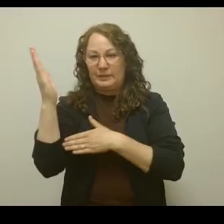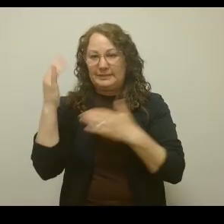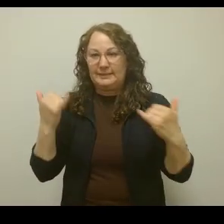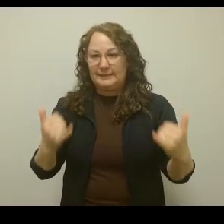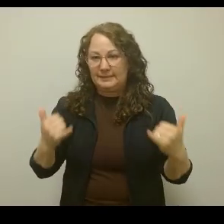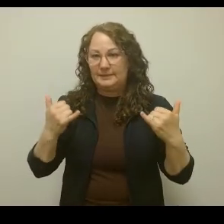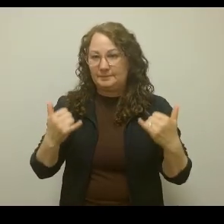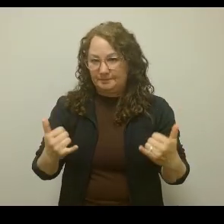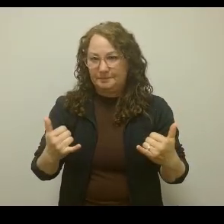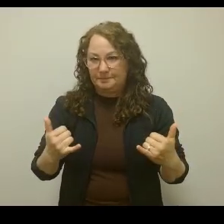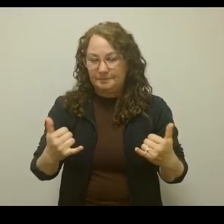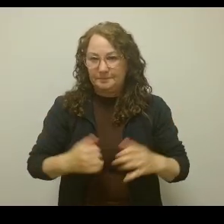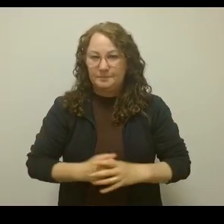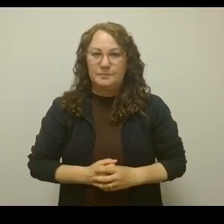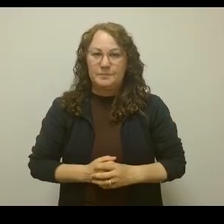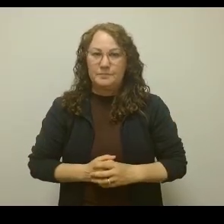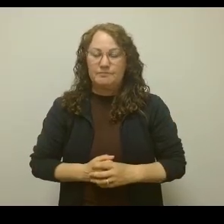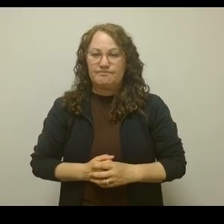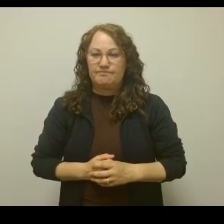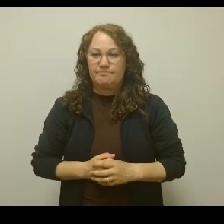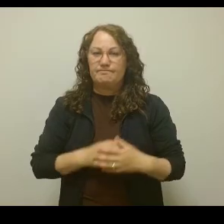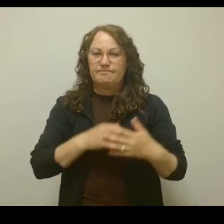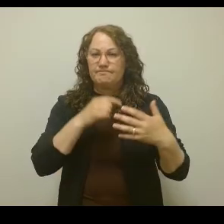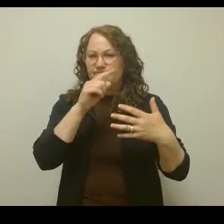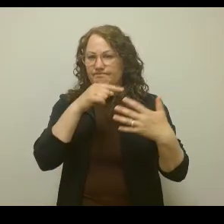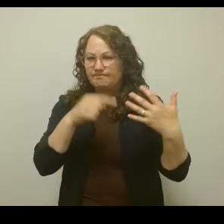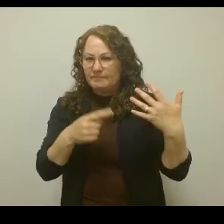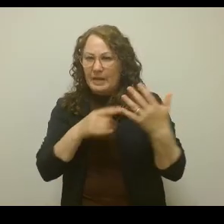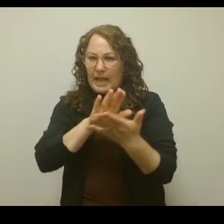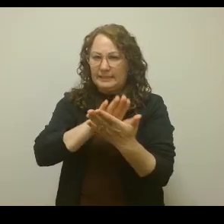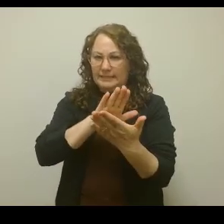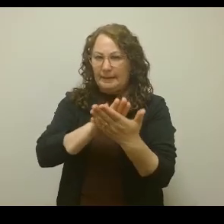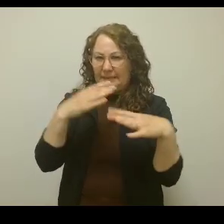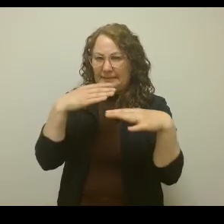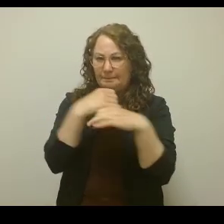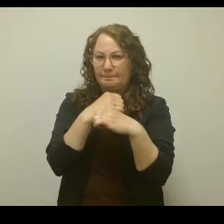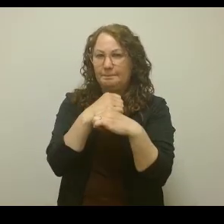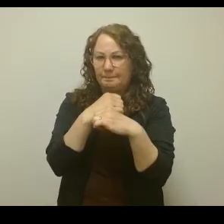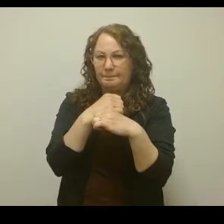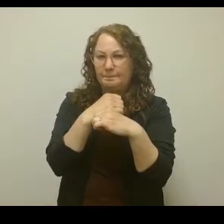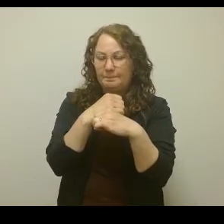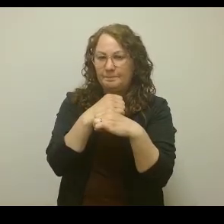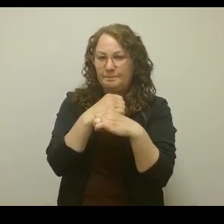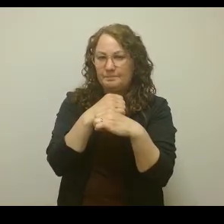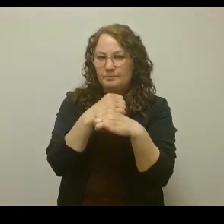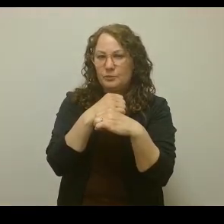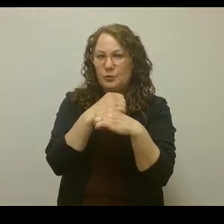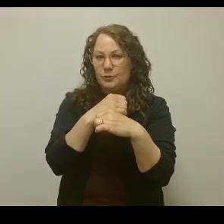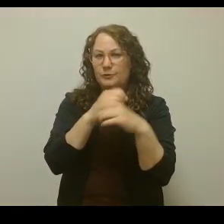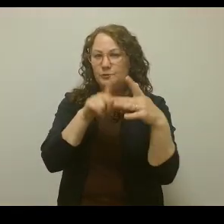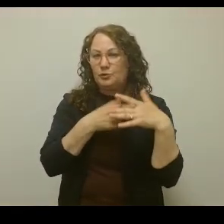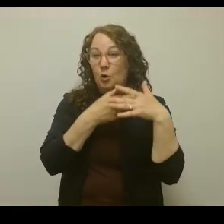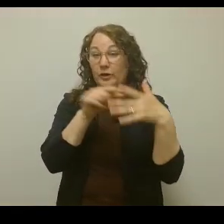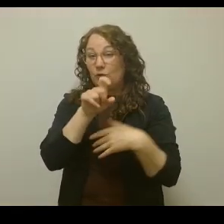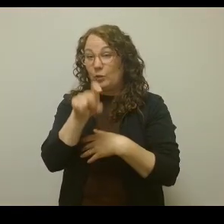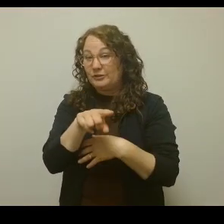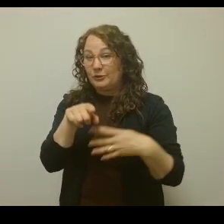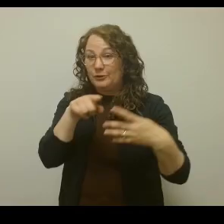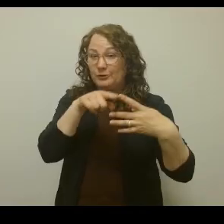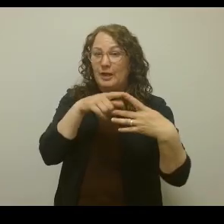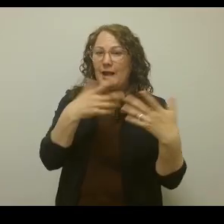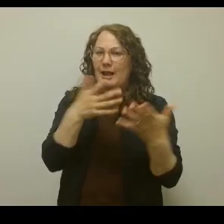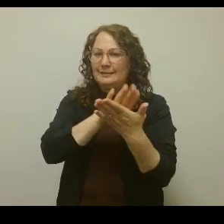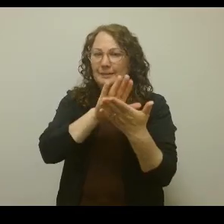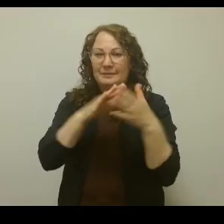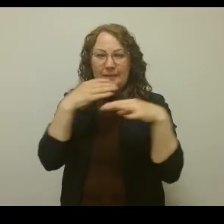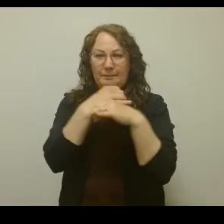today, looking at academic summaries and starting with the question, what is an academic